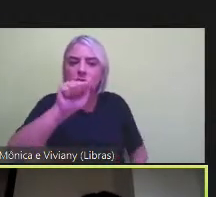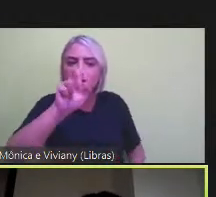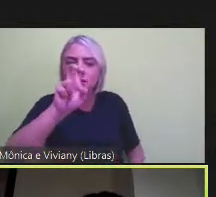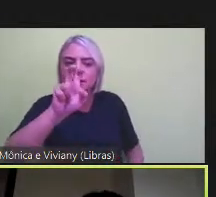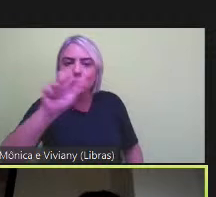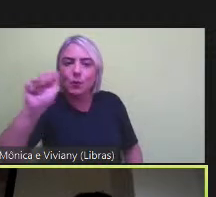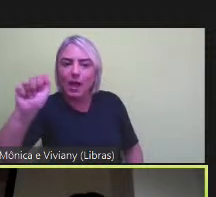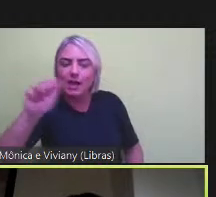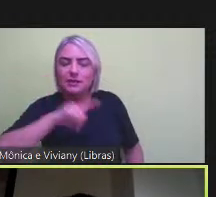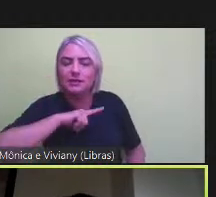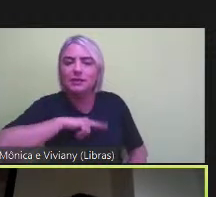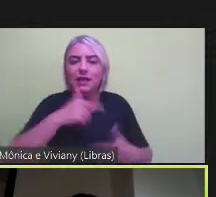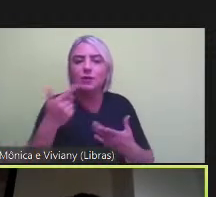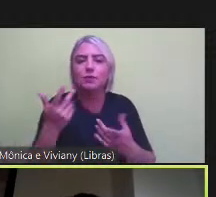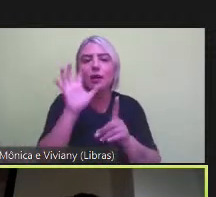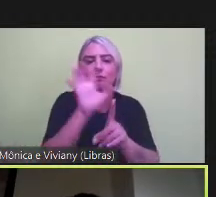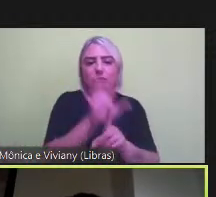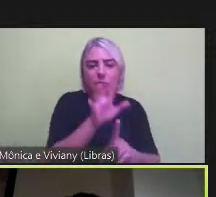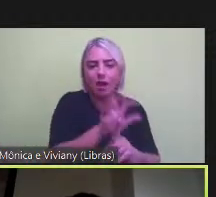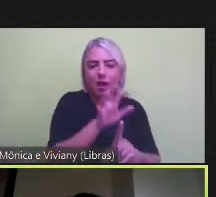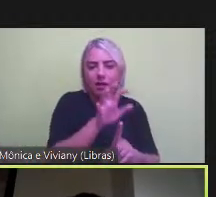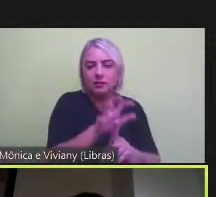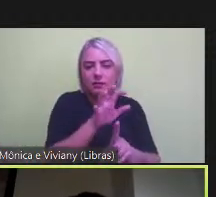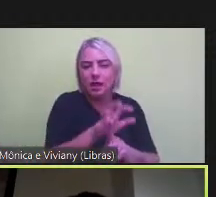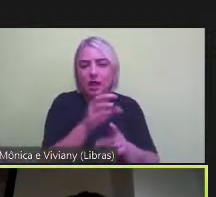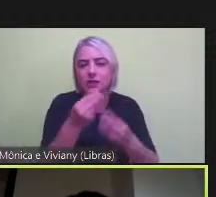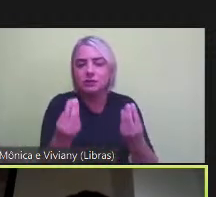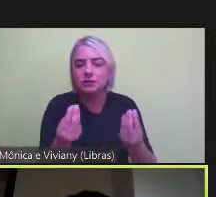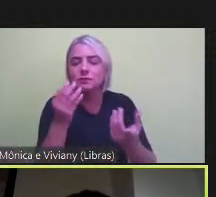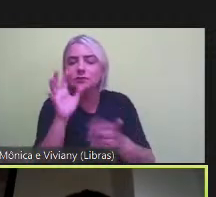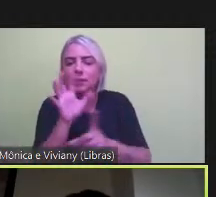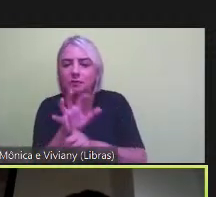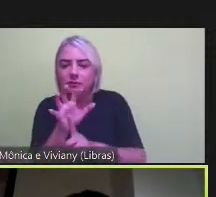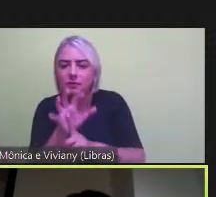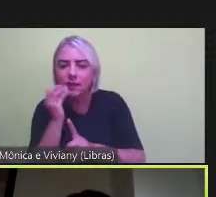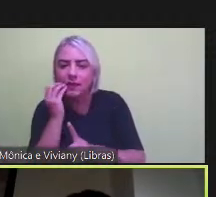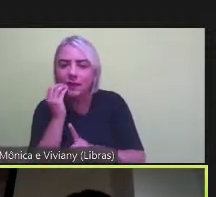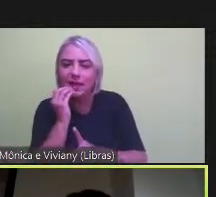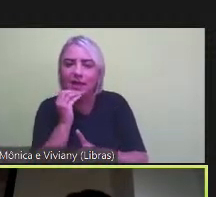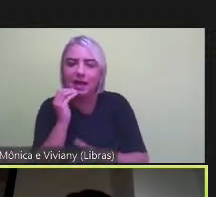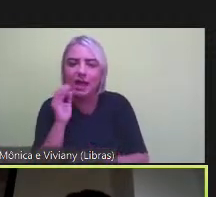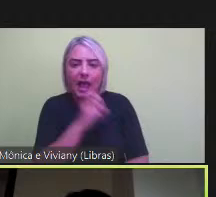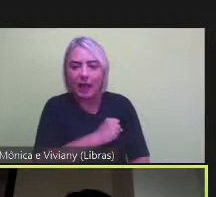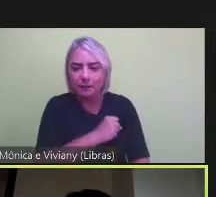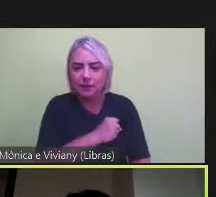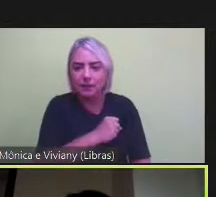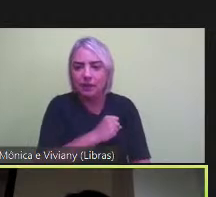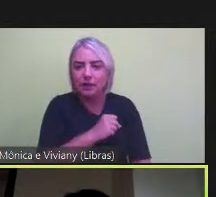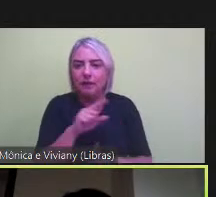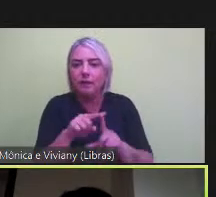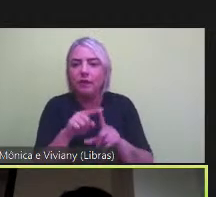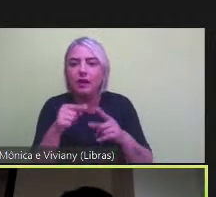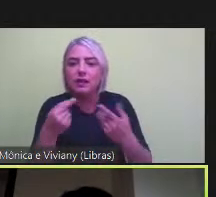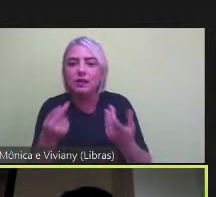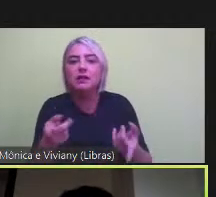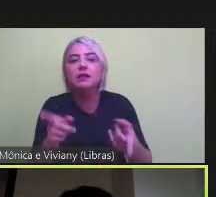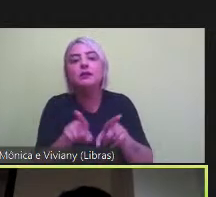of the 5As, there is an approach that is very brief, and